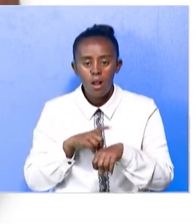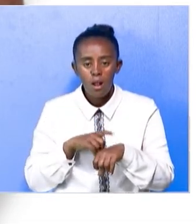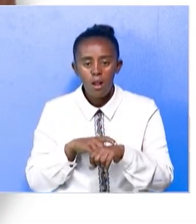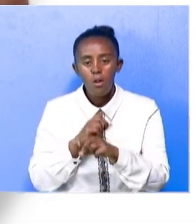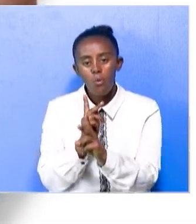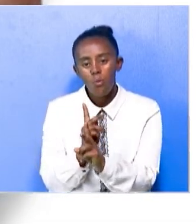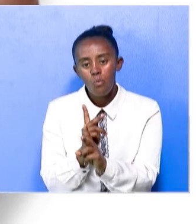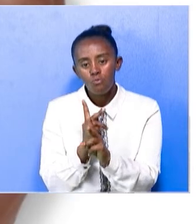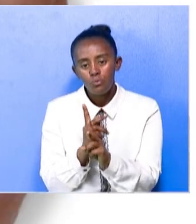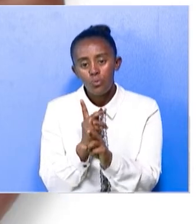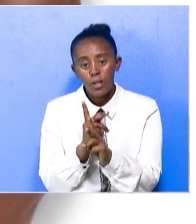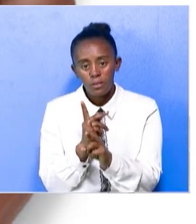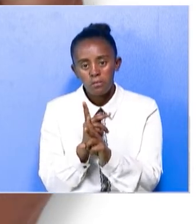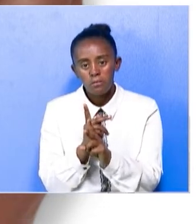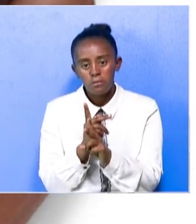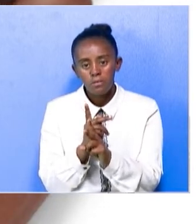waiting